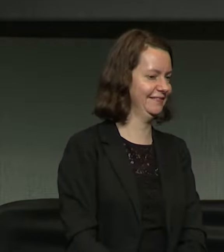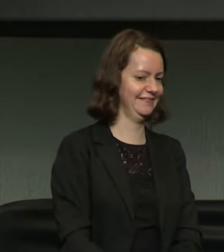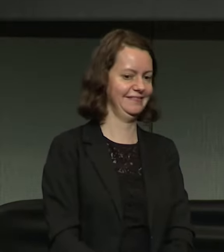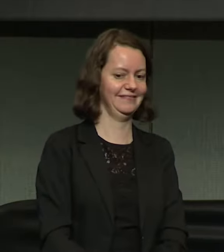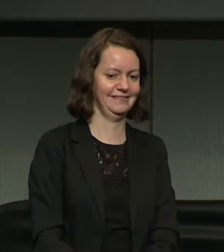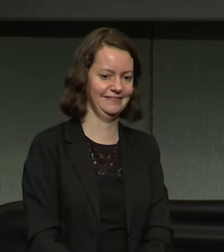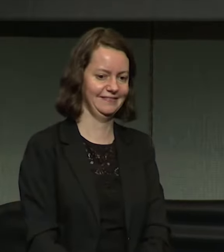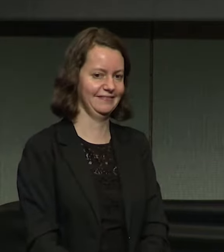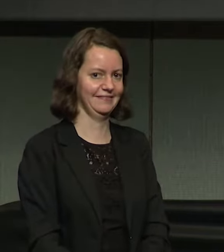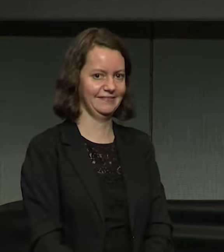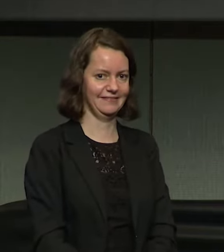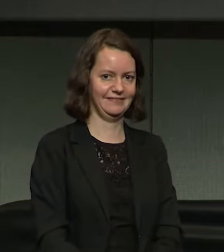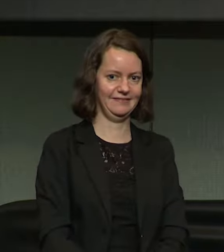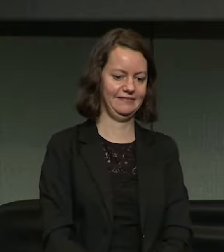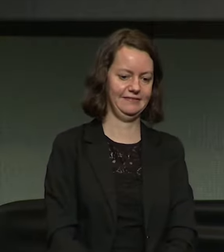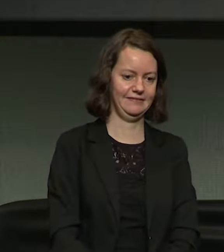agrees.